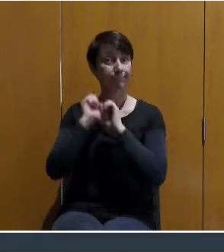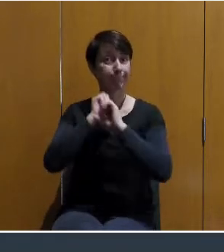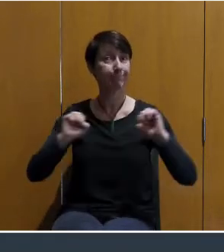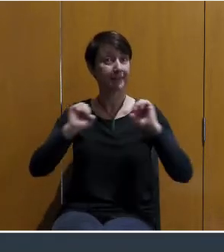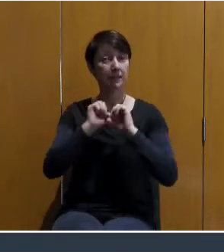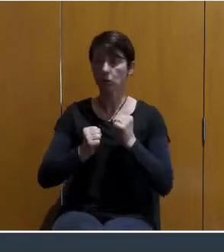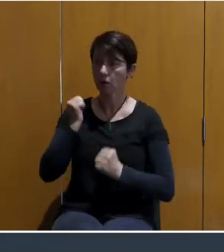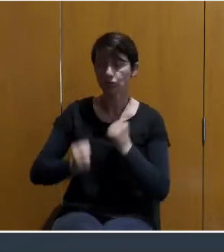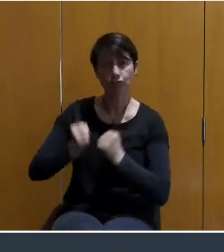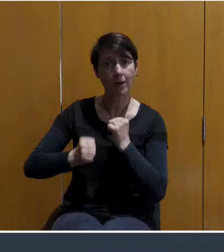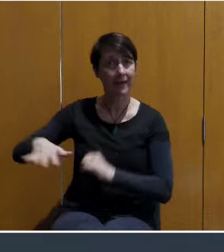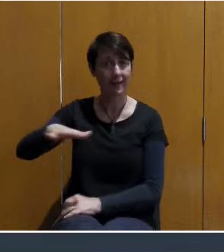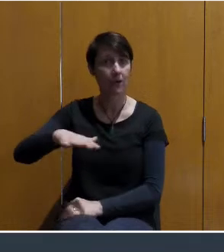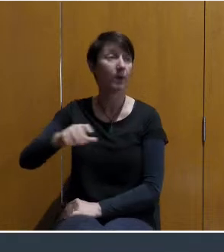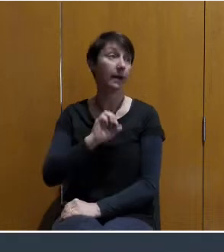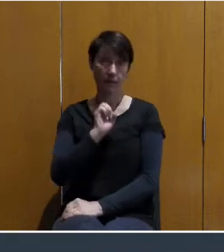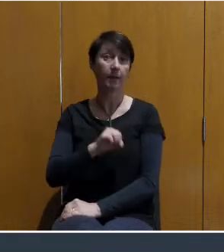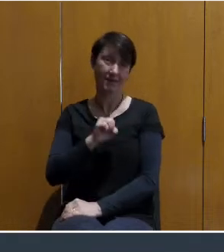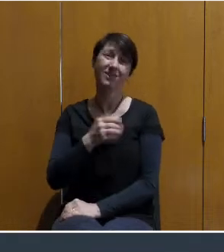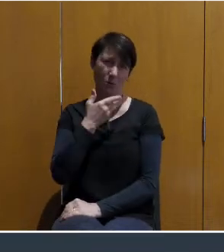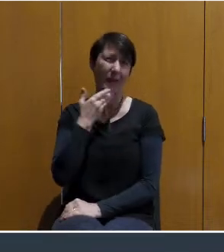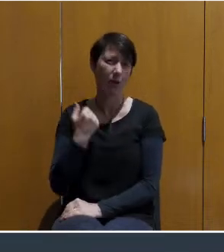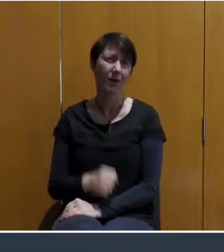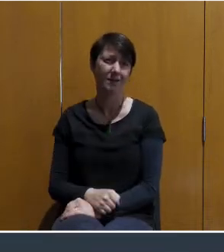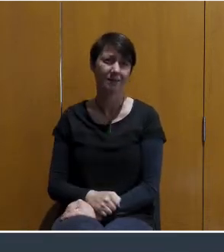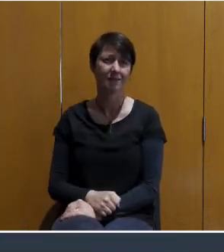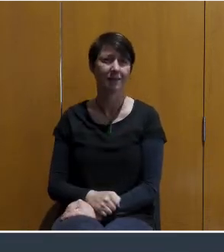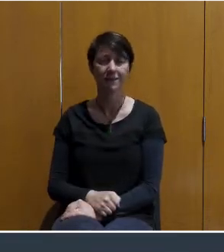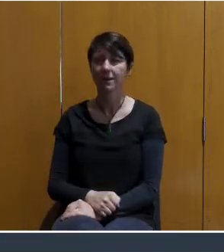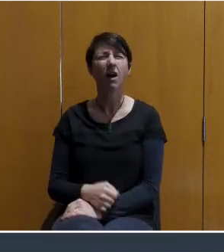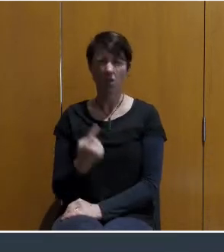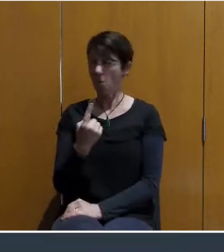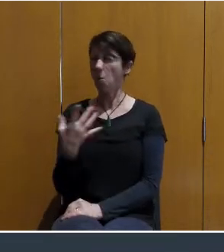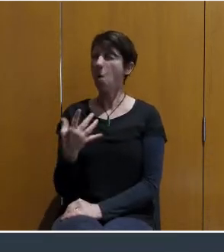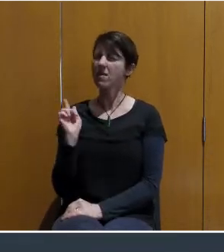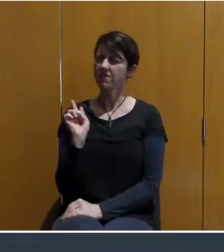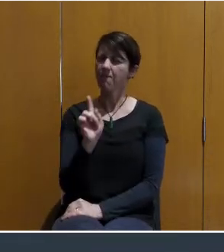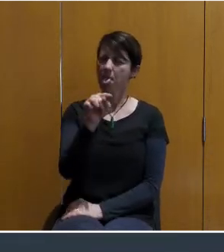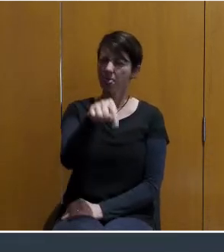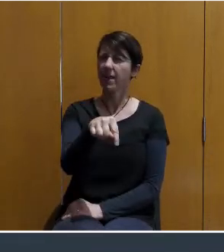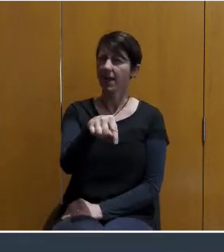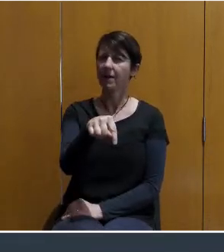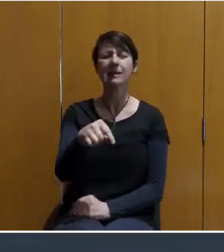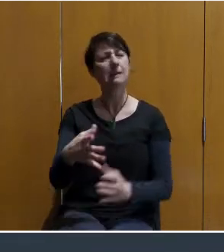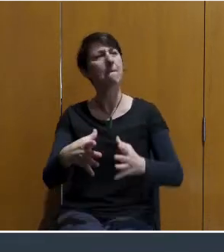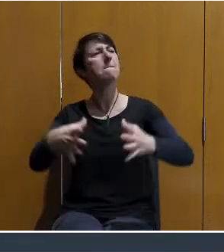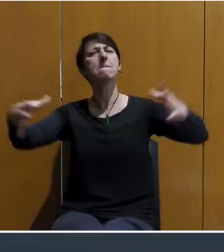Reserve. I've only been there once, and sort of a nice big open space. But I think it would be quite nice if there was a